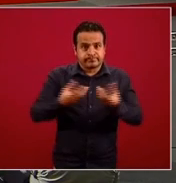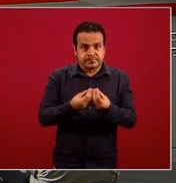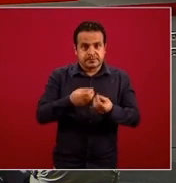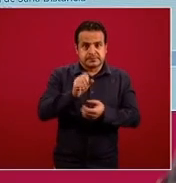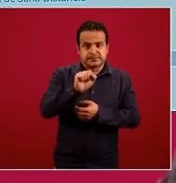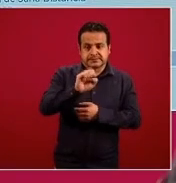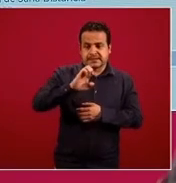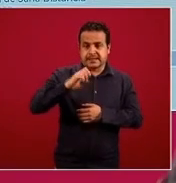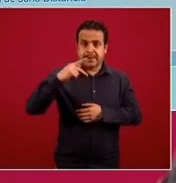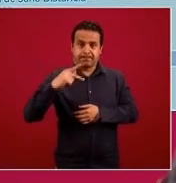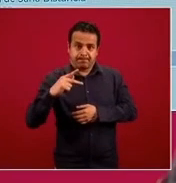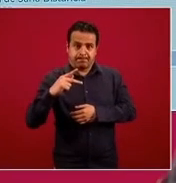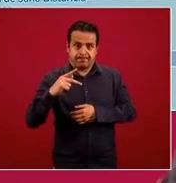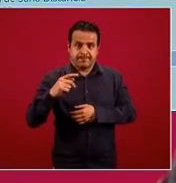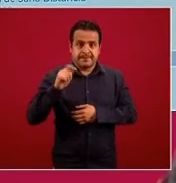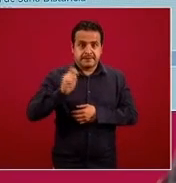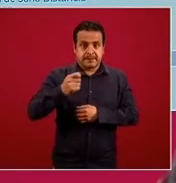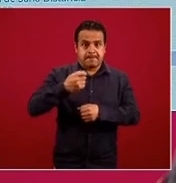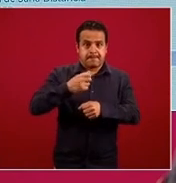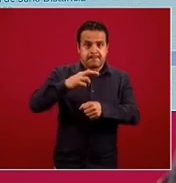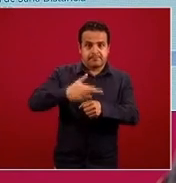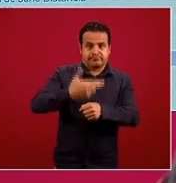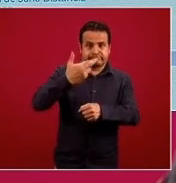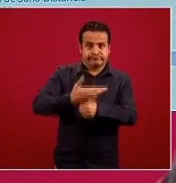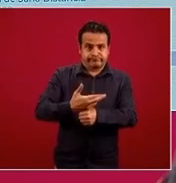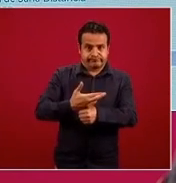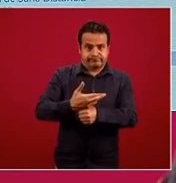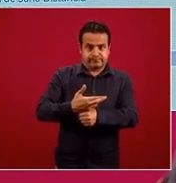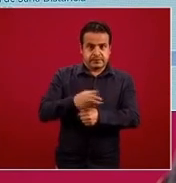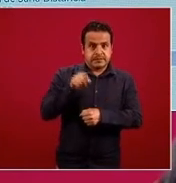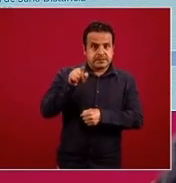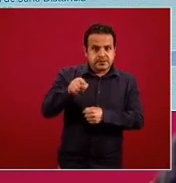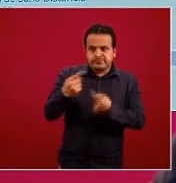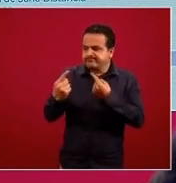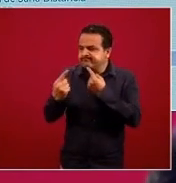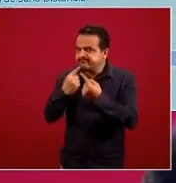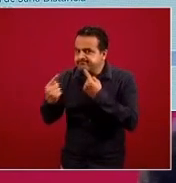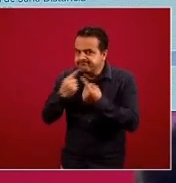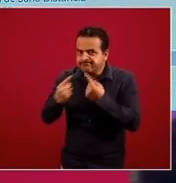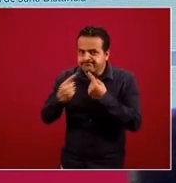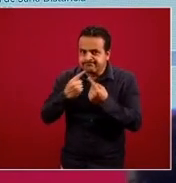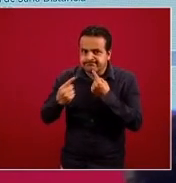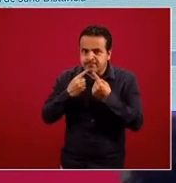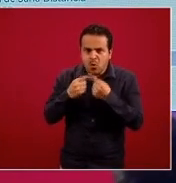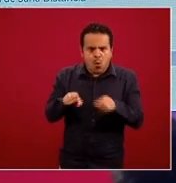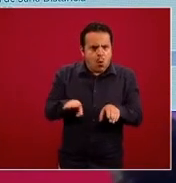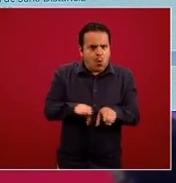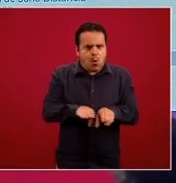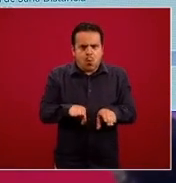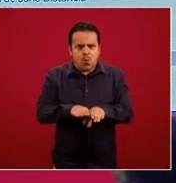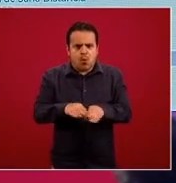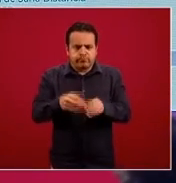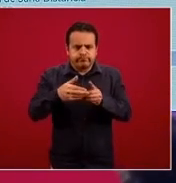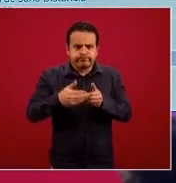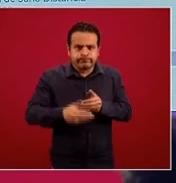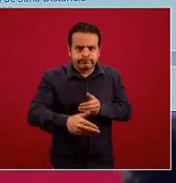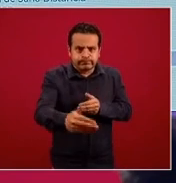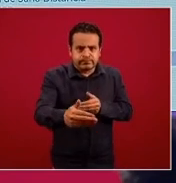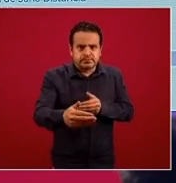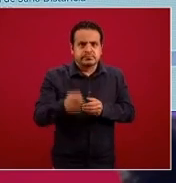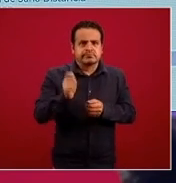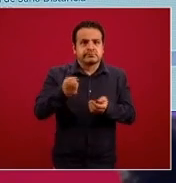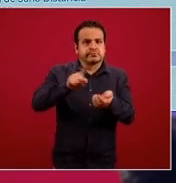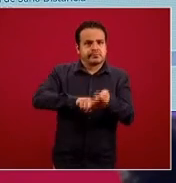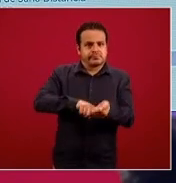National Commission that was led by Secretary Esteban Moctezuma, and we decided and